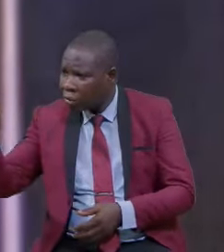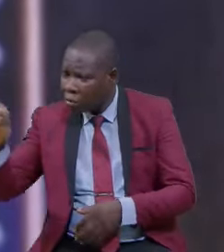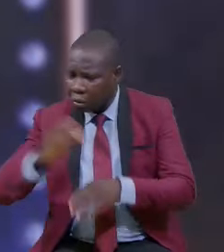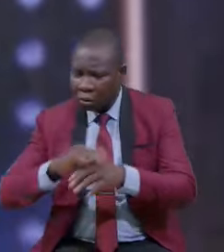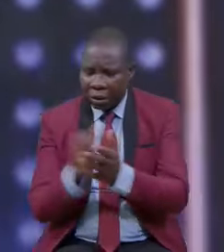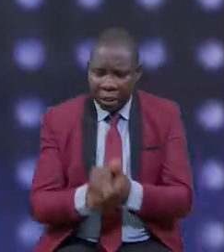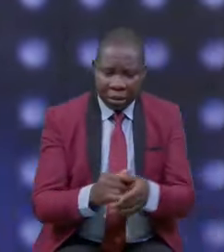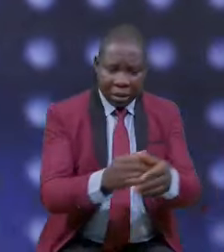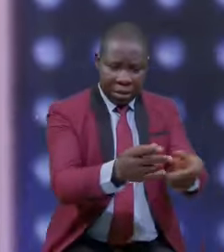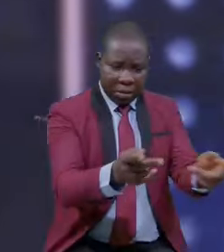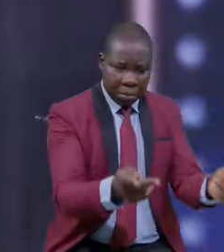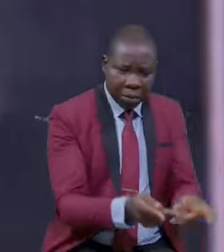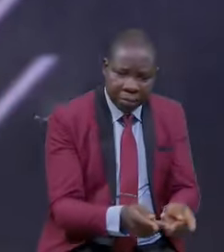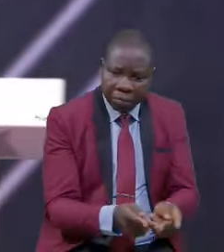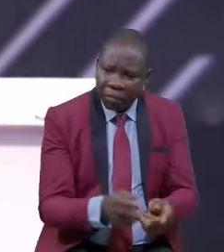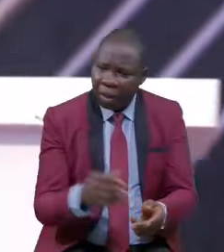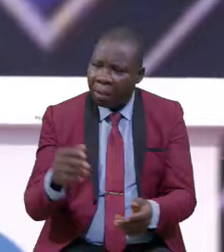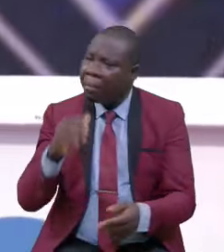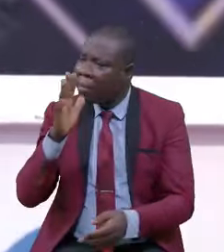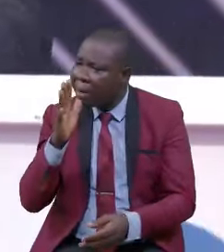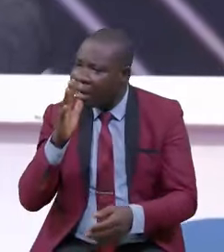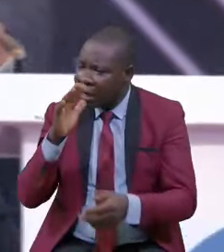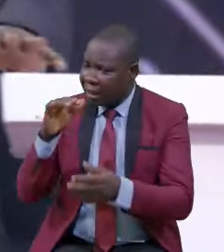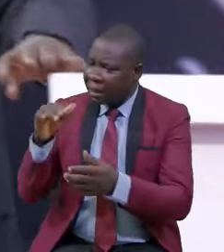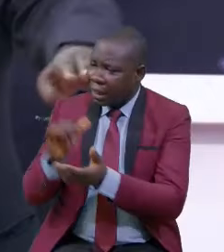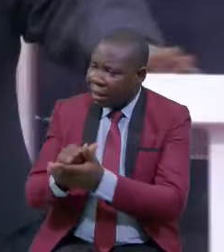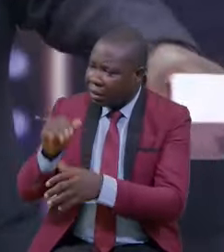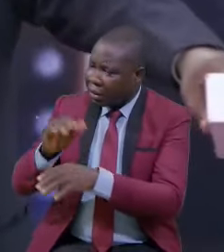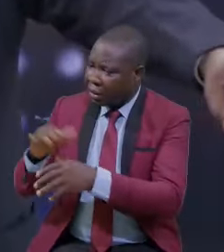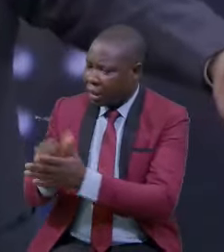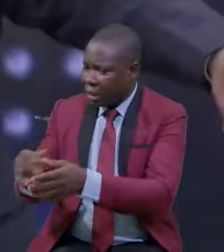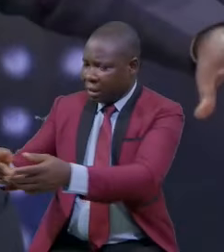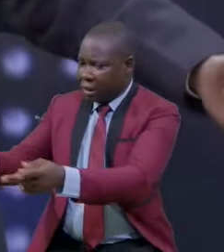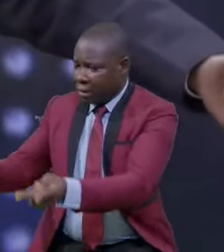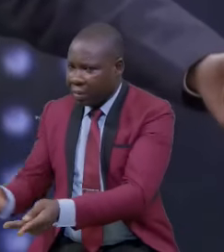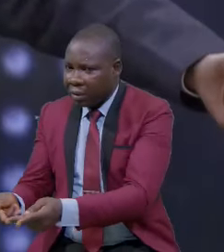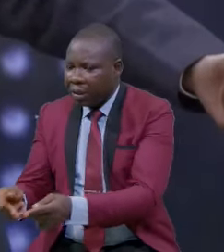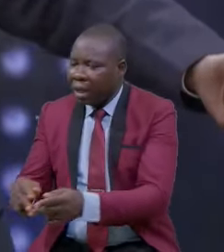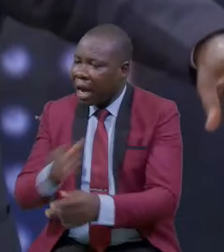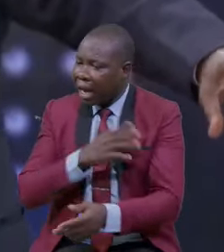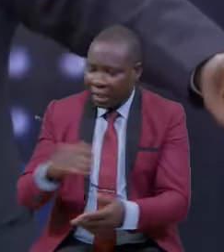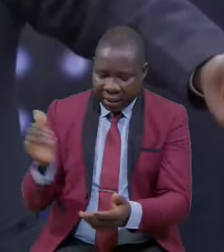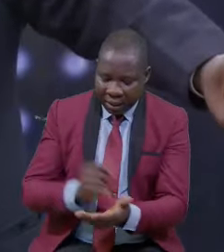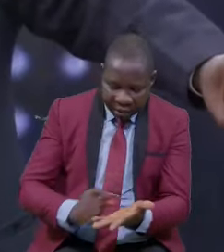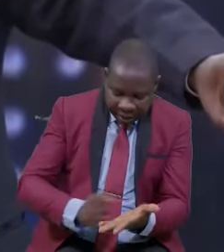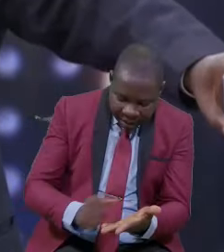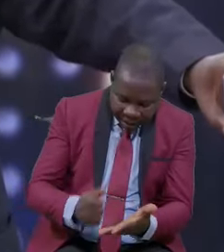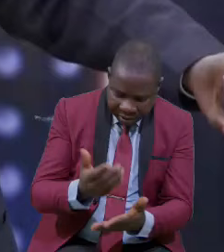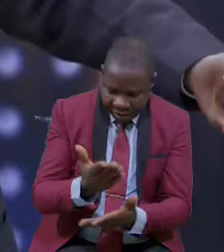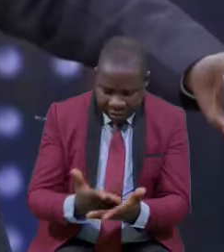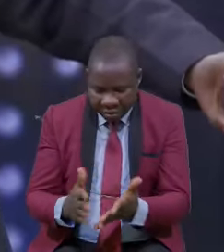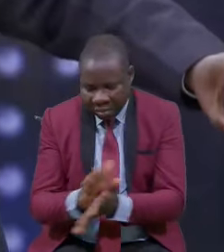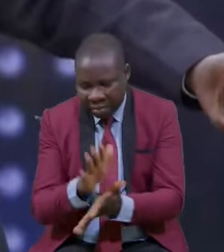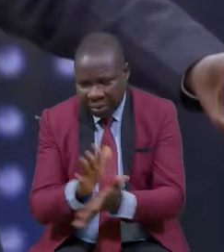they read that and read that. They never read the Bible to have the basic instruction before leaving earth, but all those people,